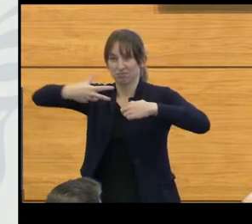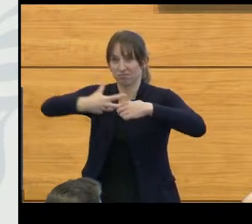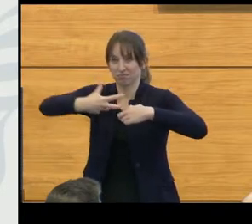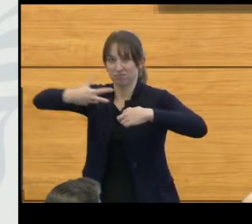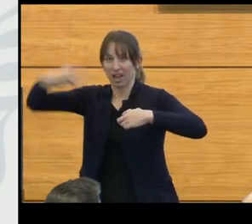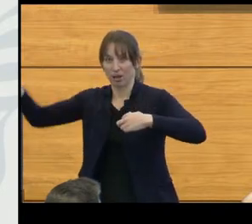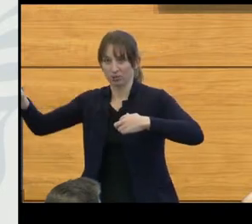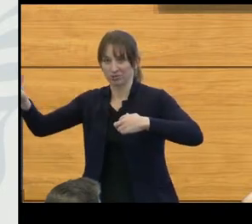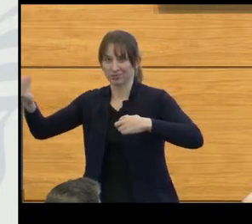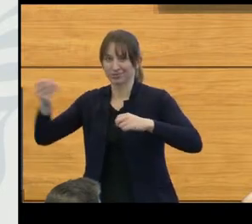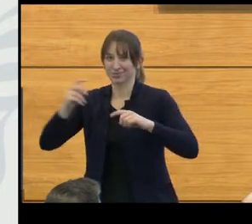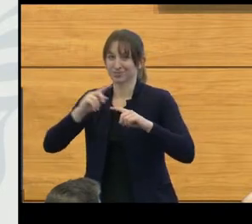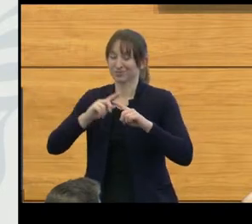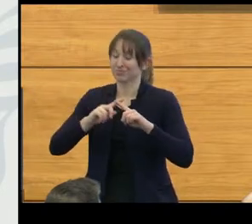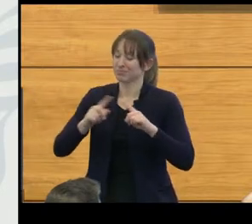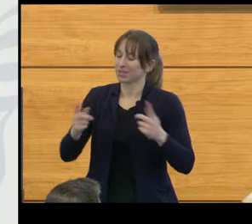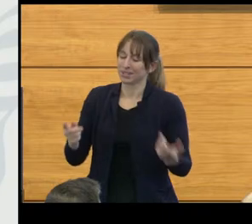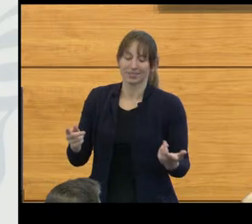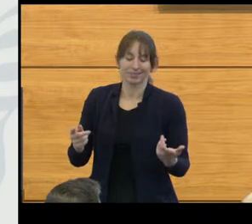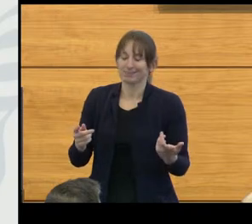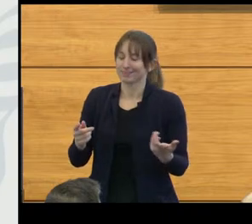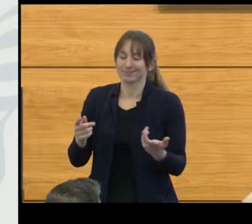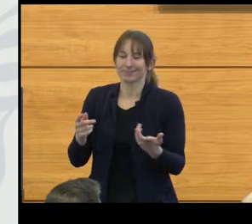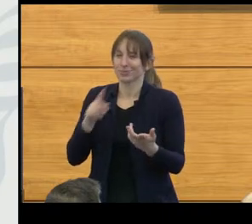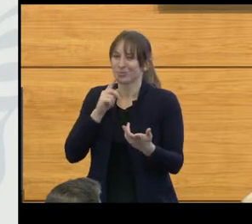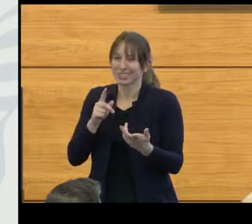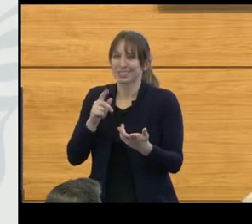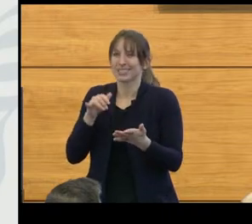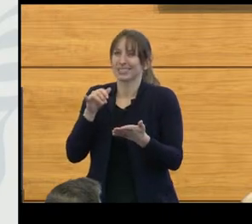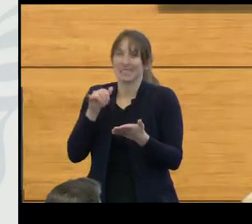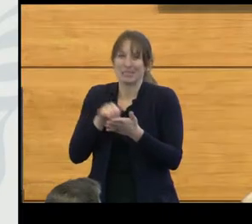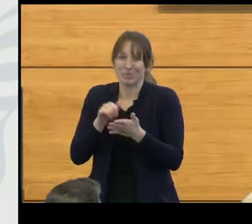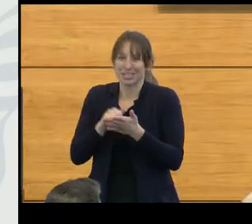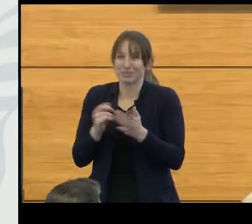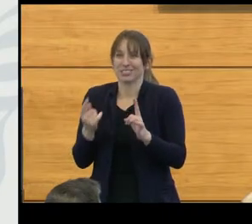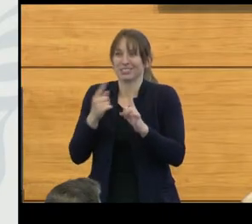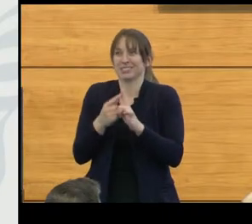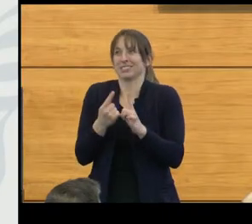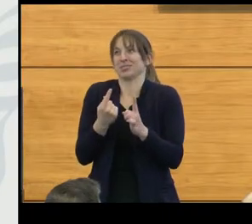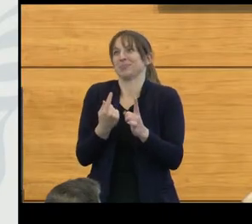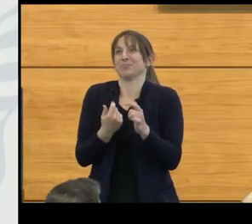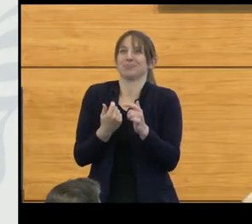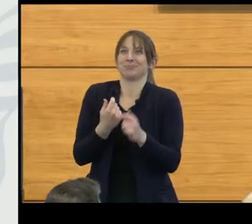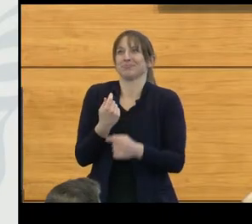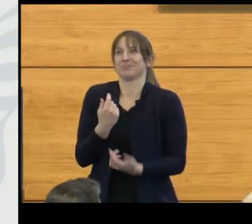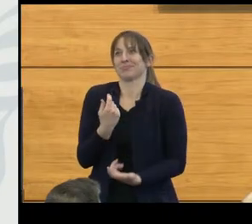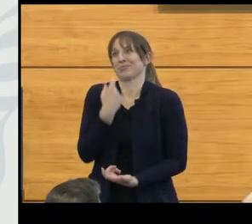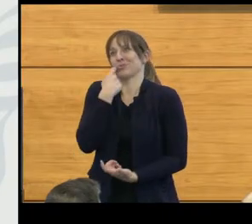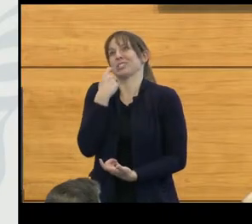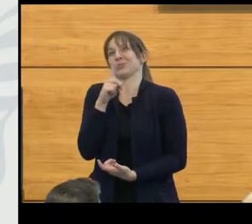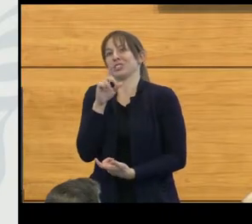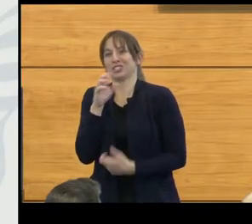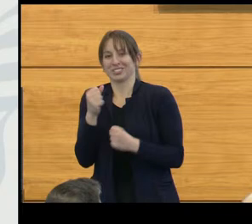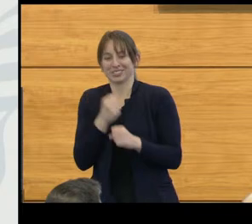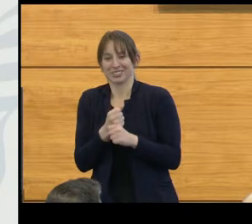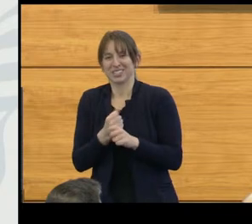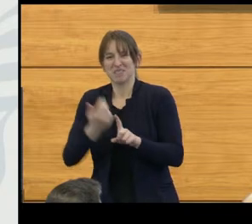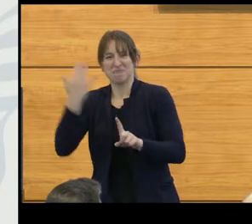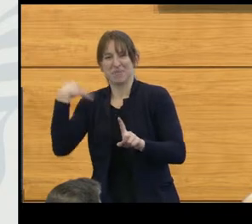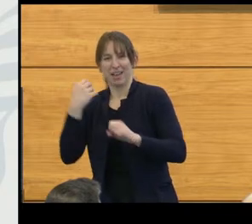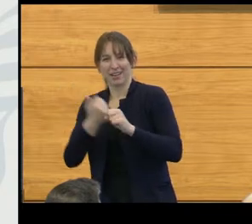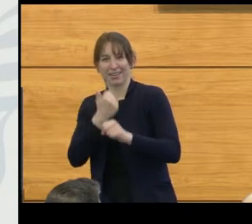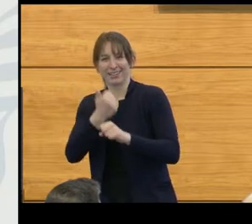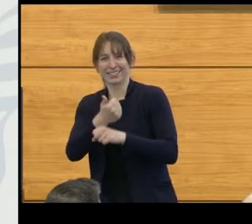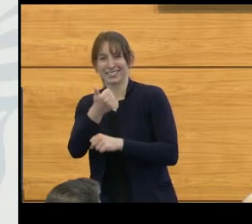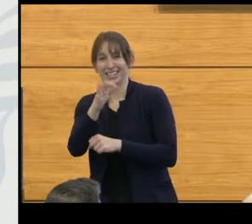been really impossible up until this last century. If we look back in the early 20s, we tried to readdress